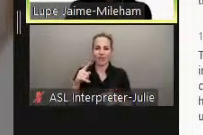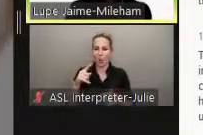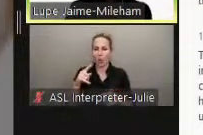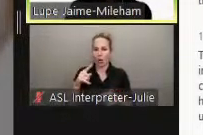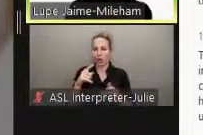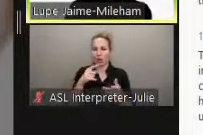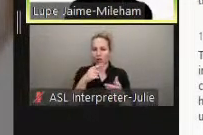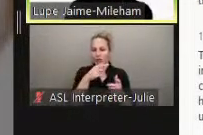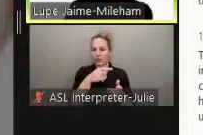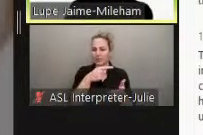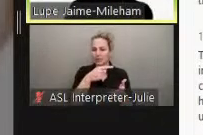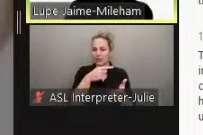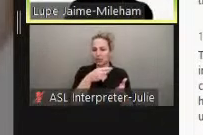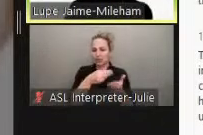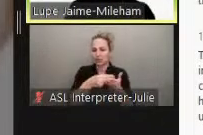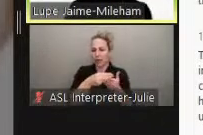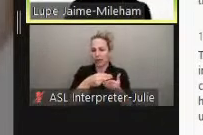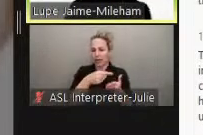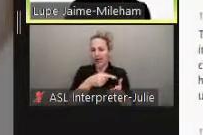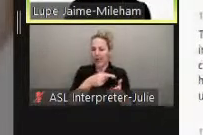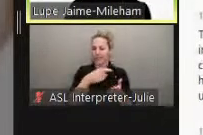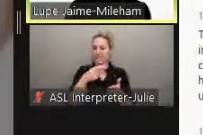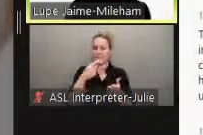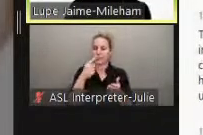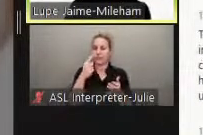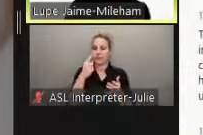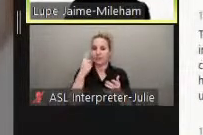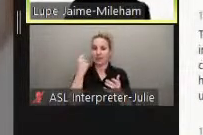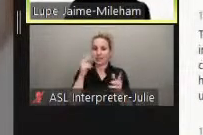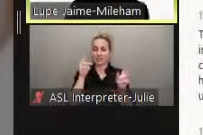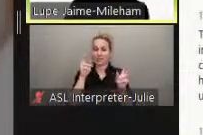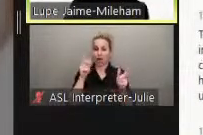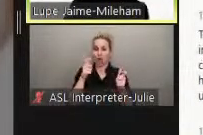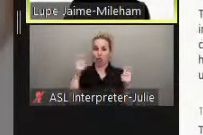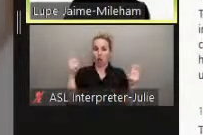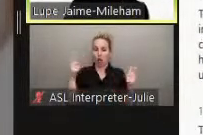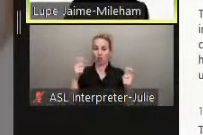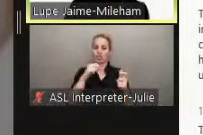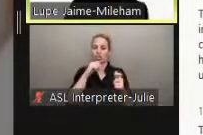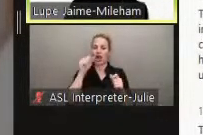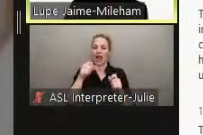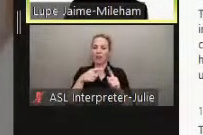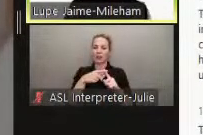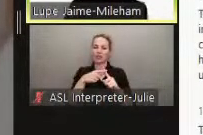dollars, because they're already large, then they would not be able to expand that